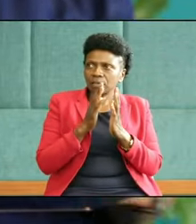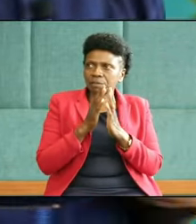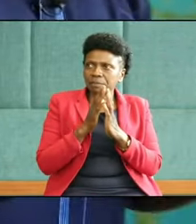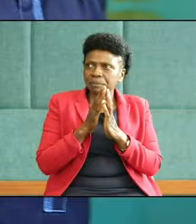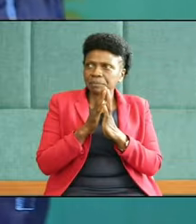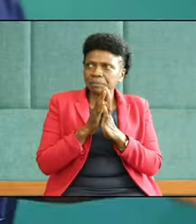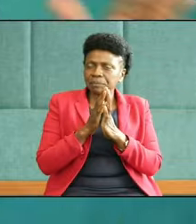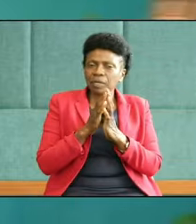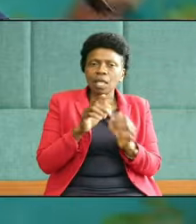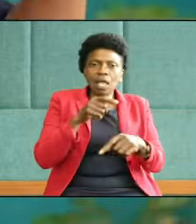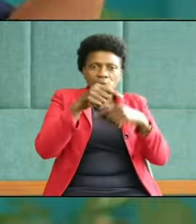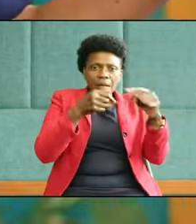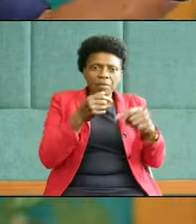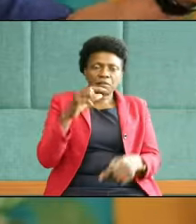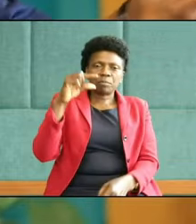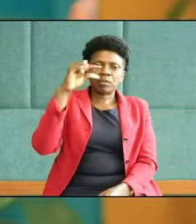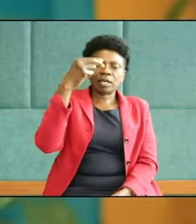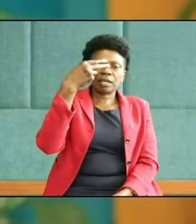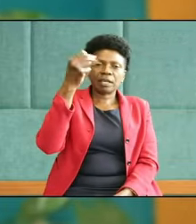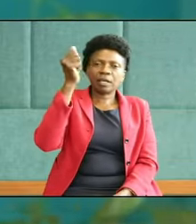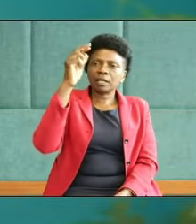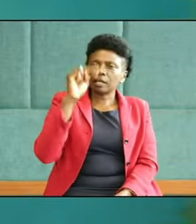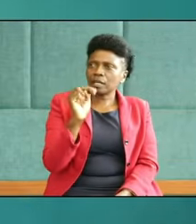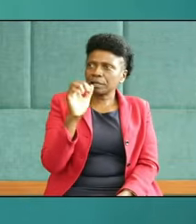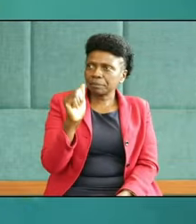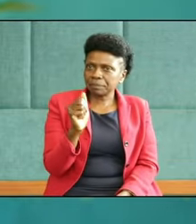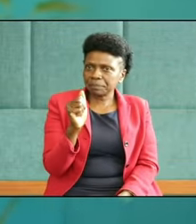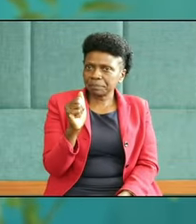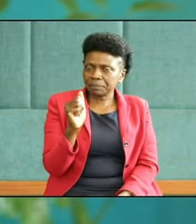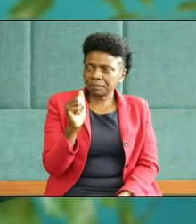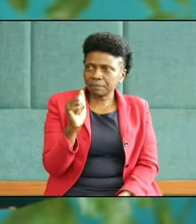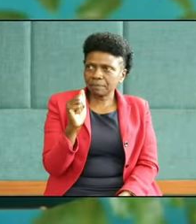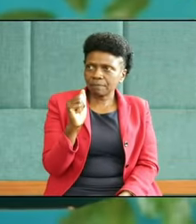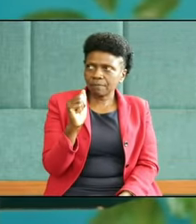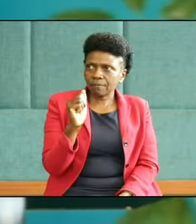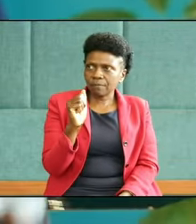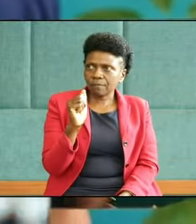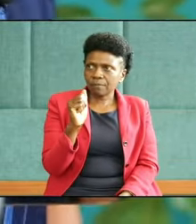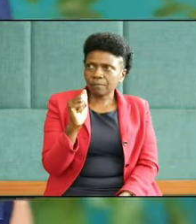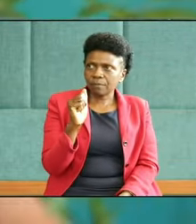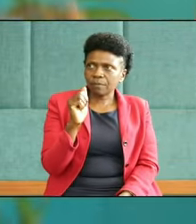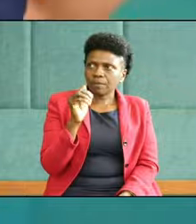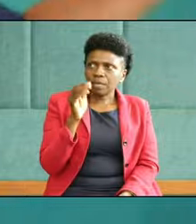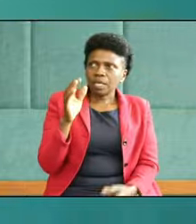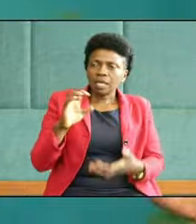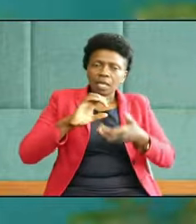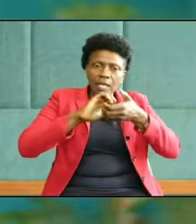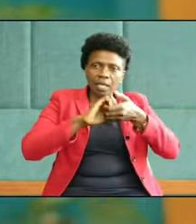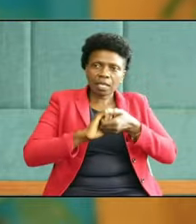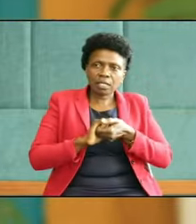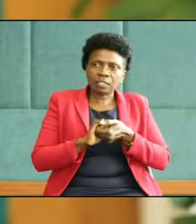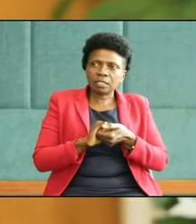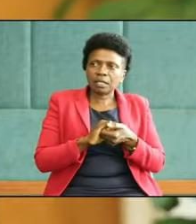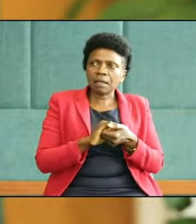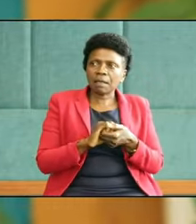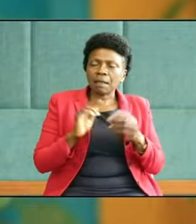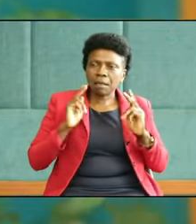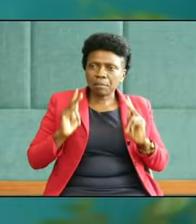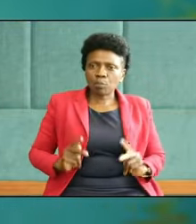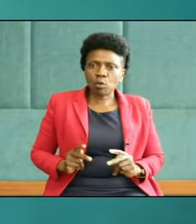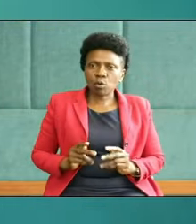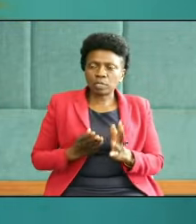coming from Ghana, almost to tear a Latter-day Saints. I engaged them throughout the journey.